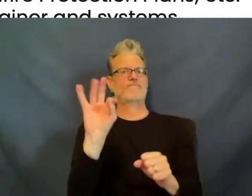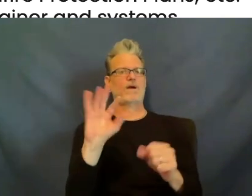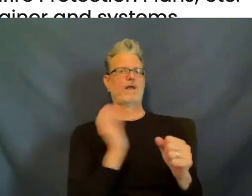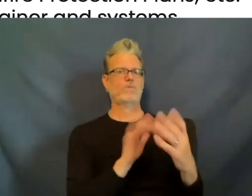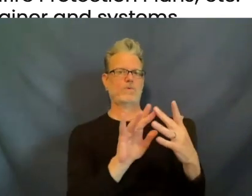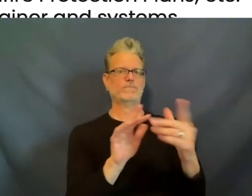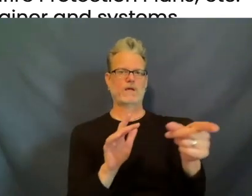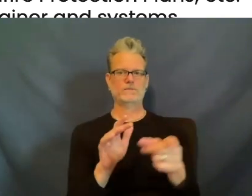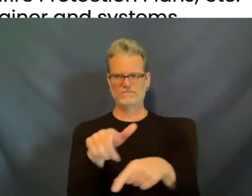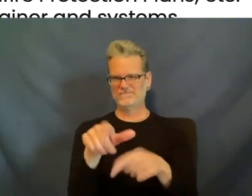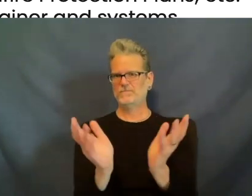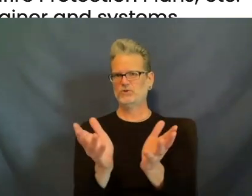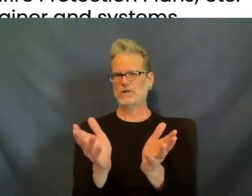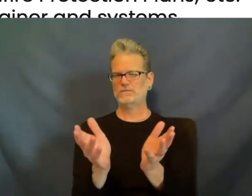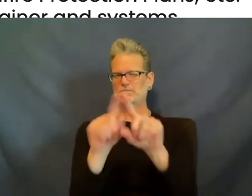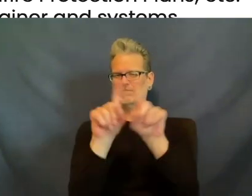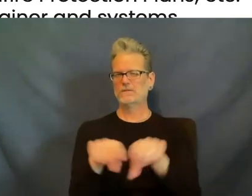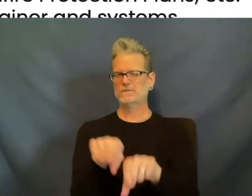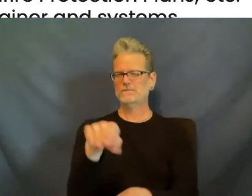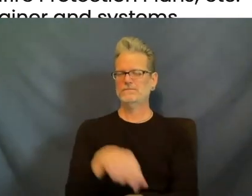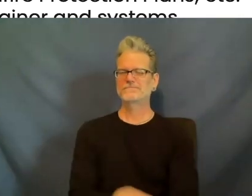in the chat box.